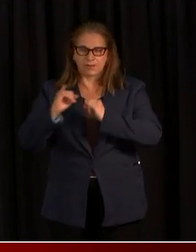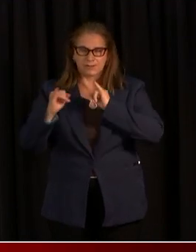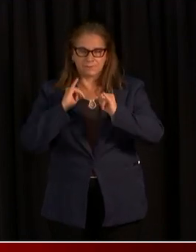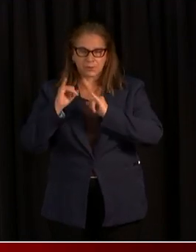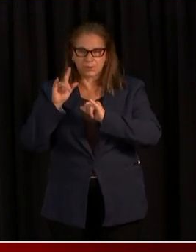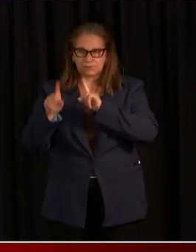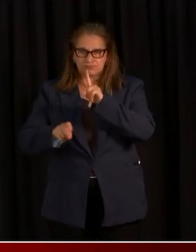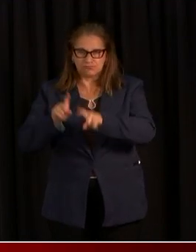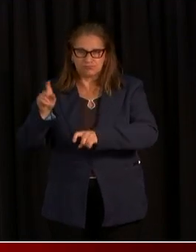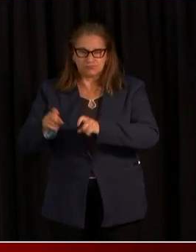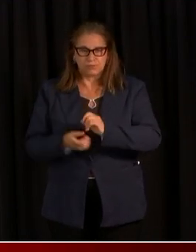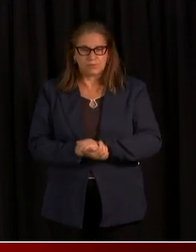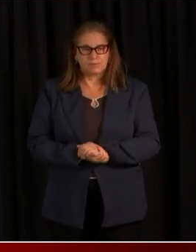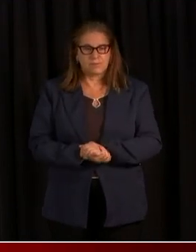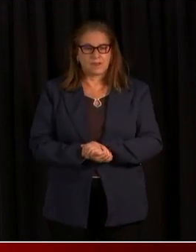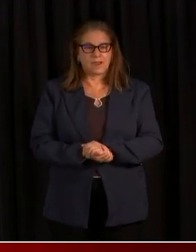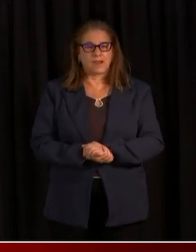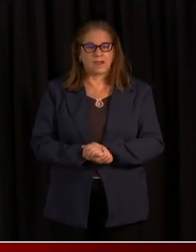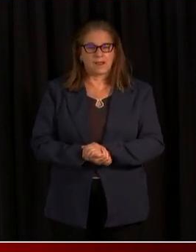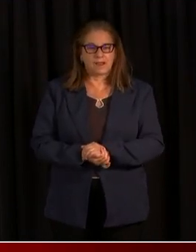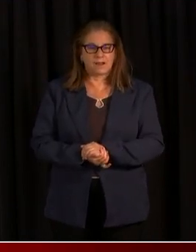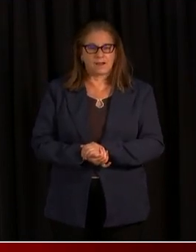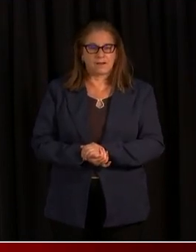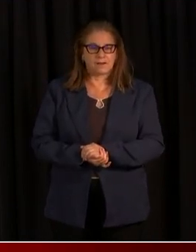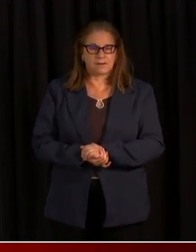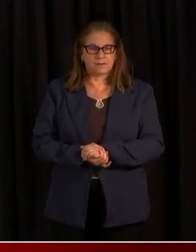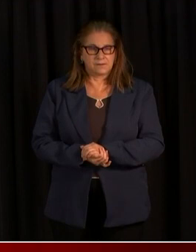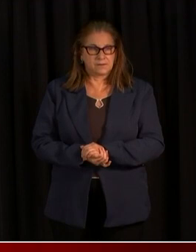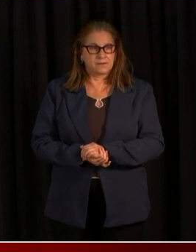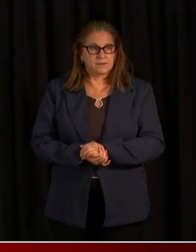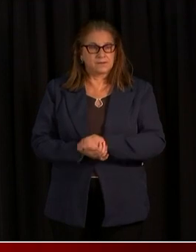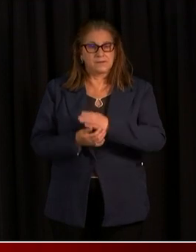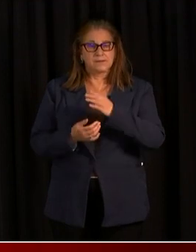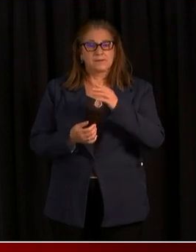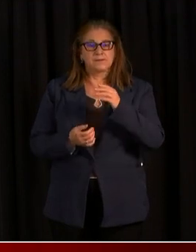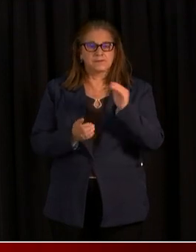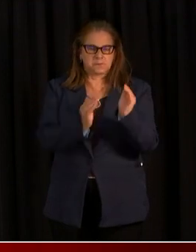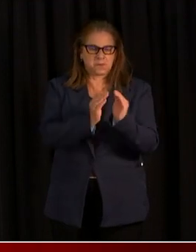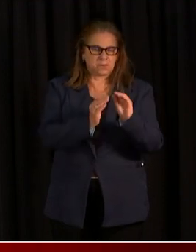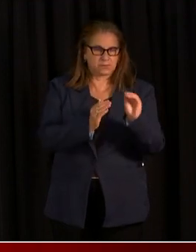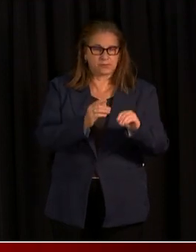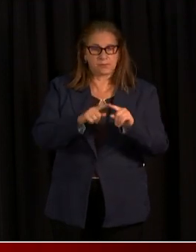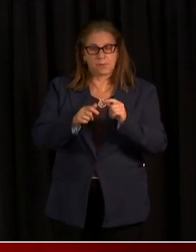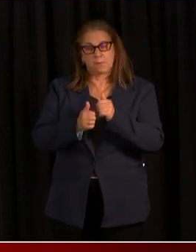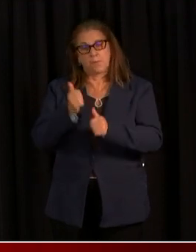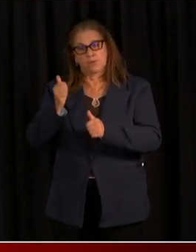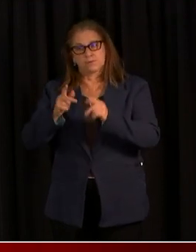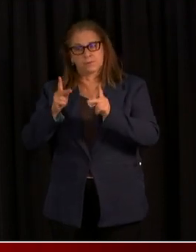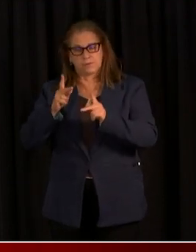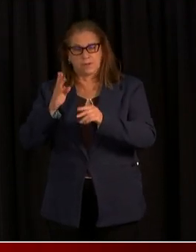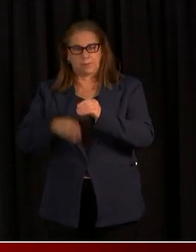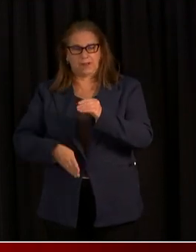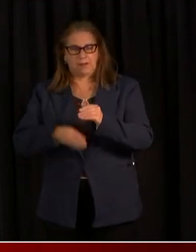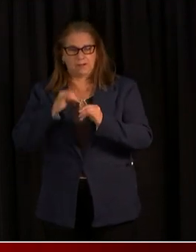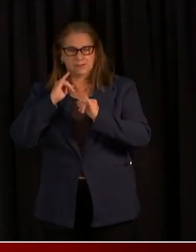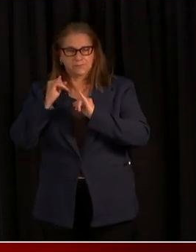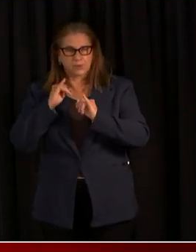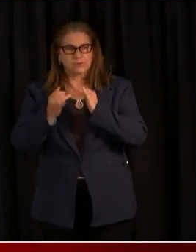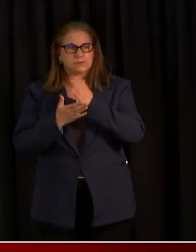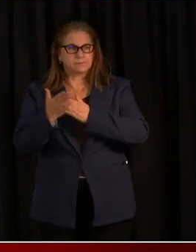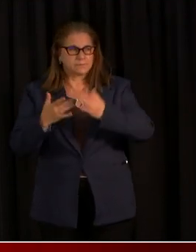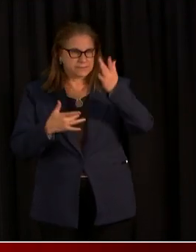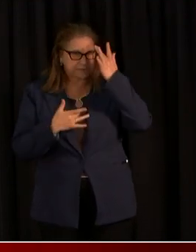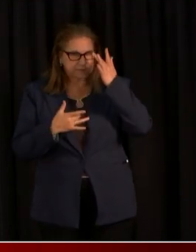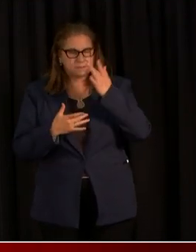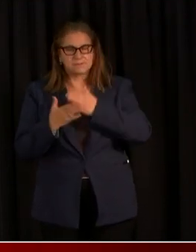that contributes to not having a completed interview are, folks who are hospitalized, who are too sick to participate in